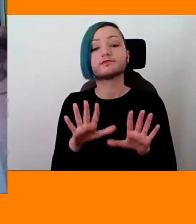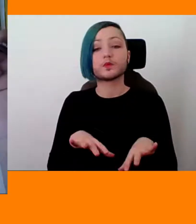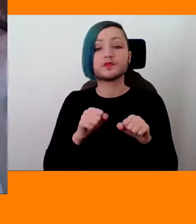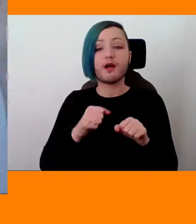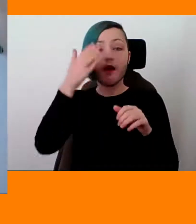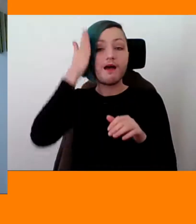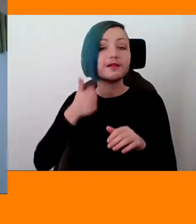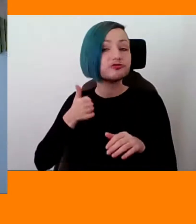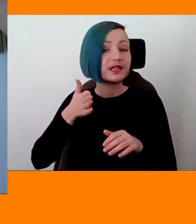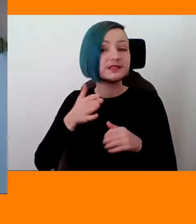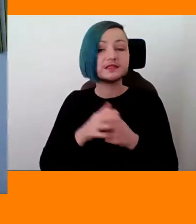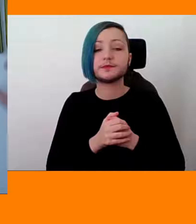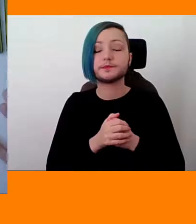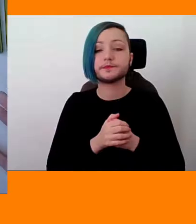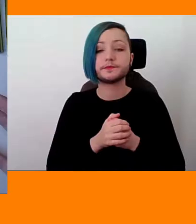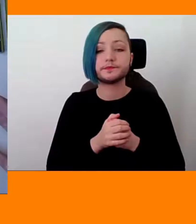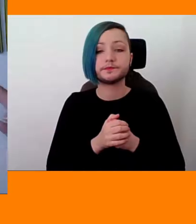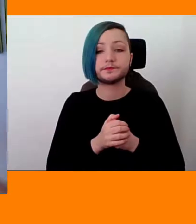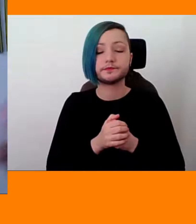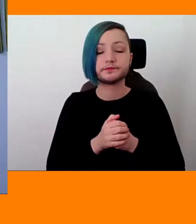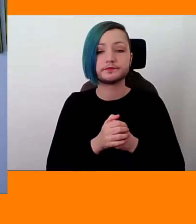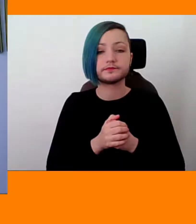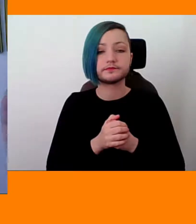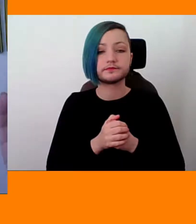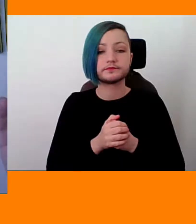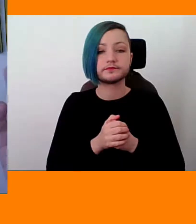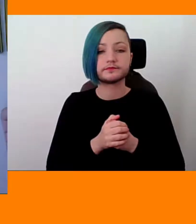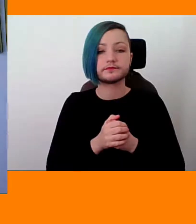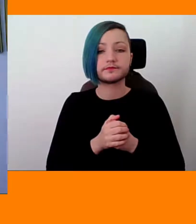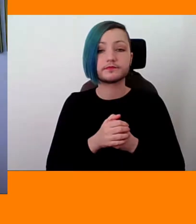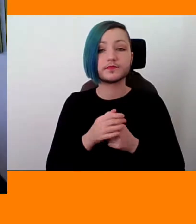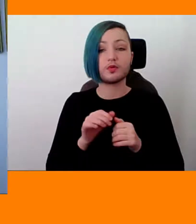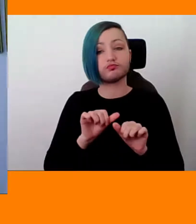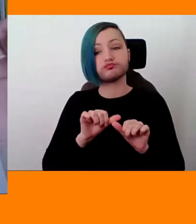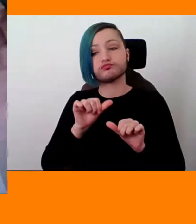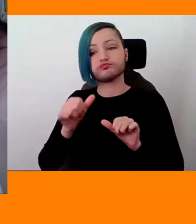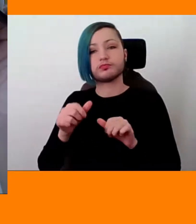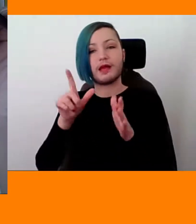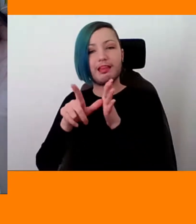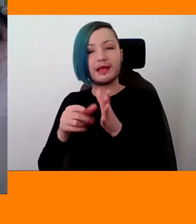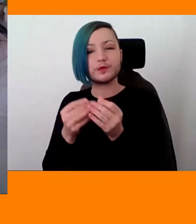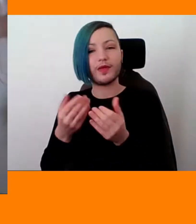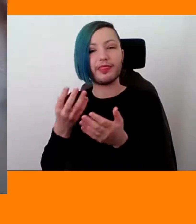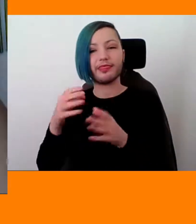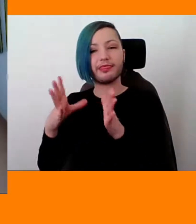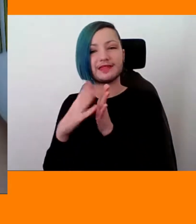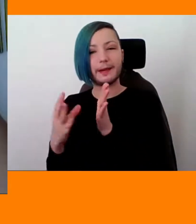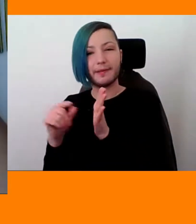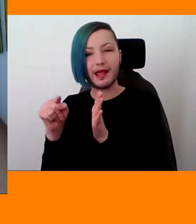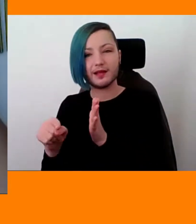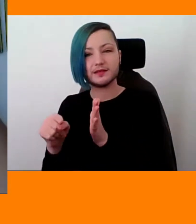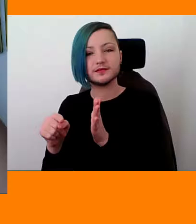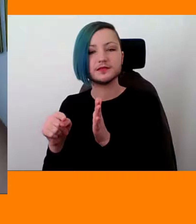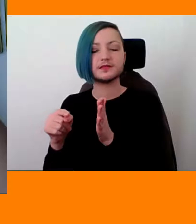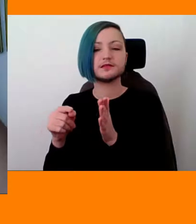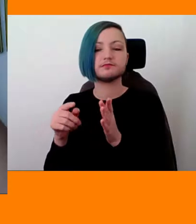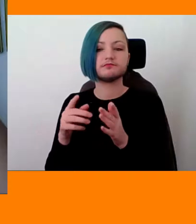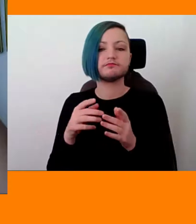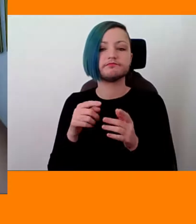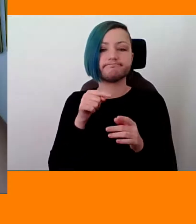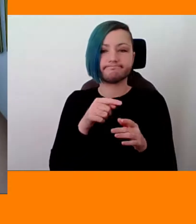hair. So you're going to need this when we move on to the templates. It's quite simple with straight hair. All you need to